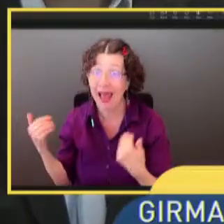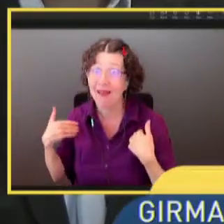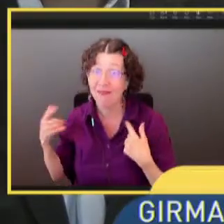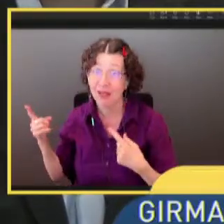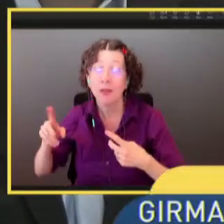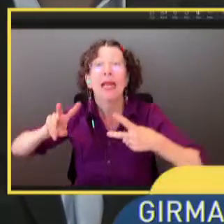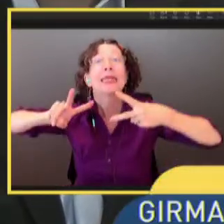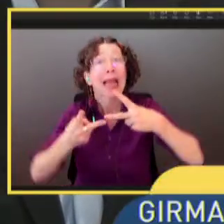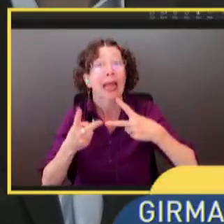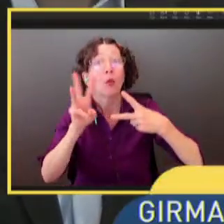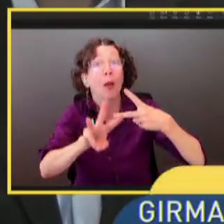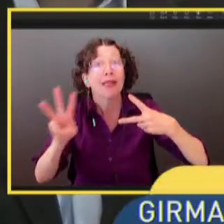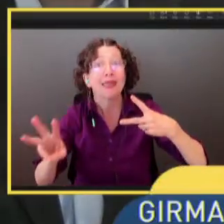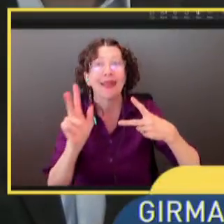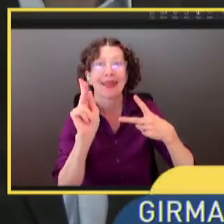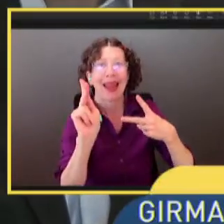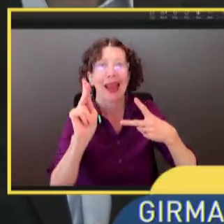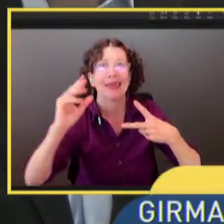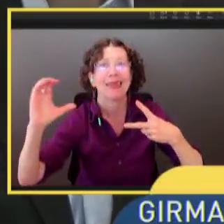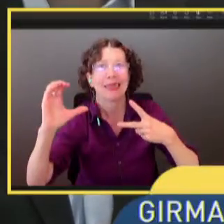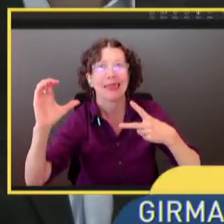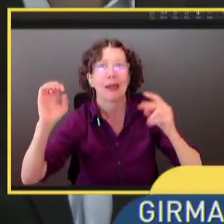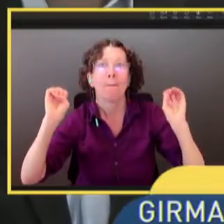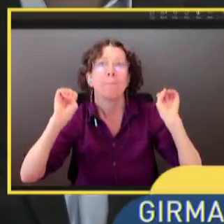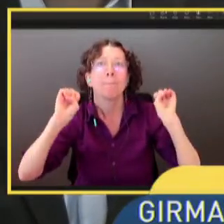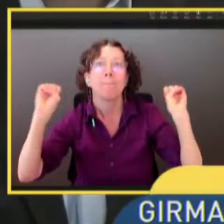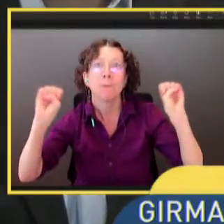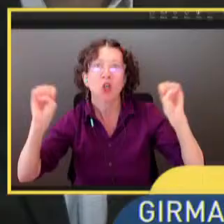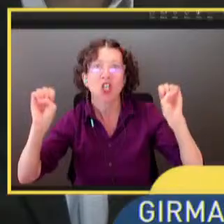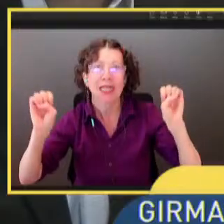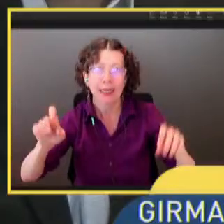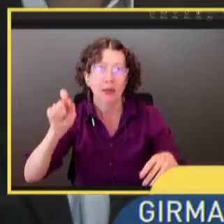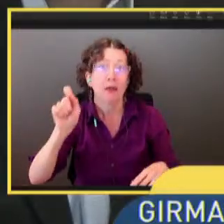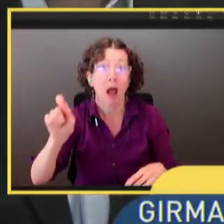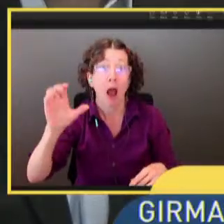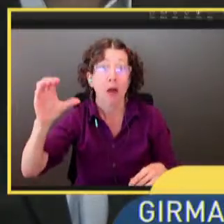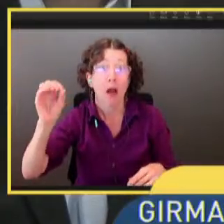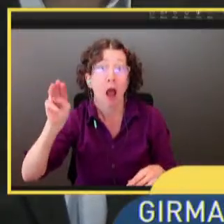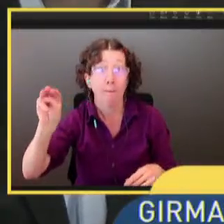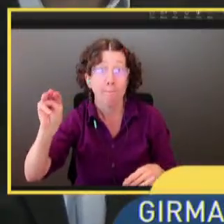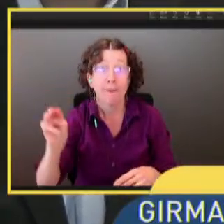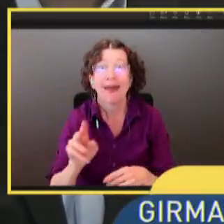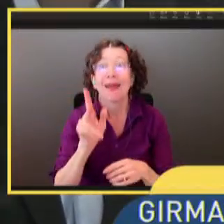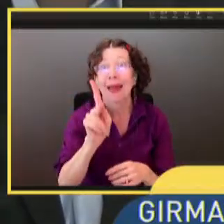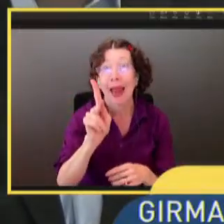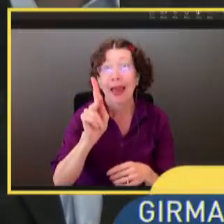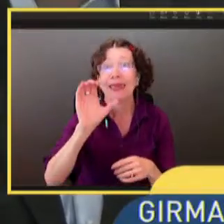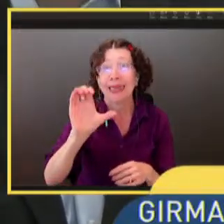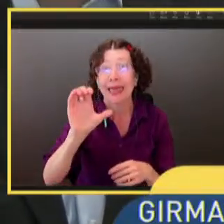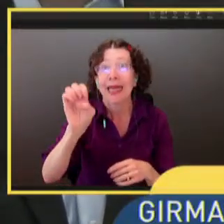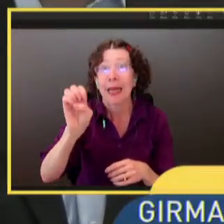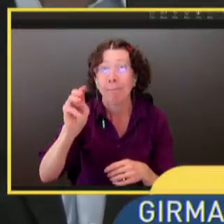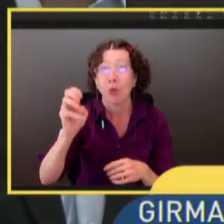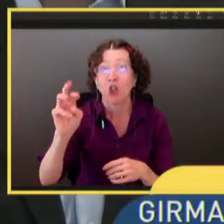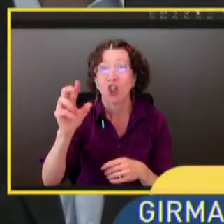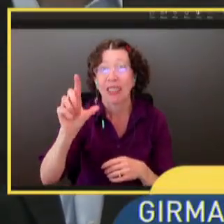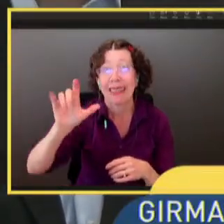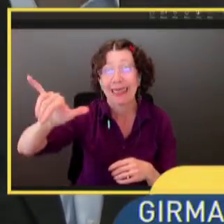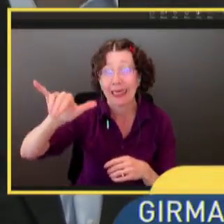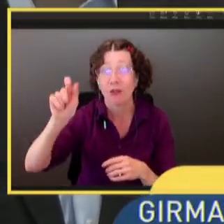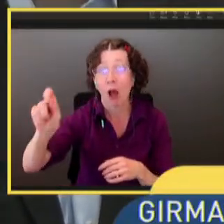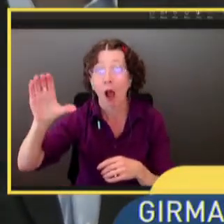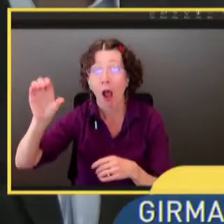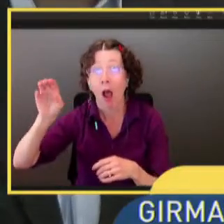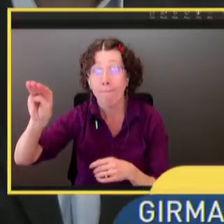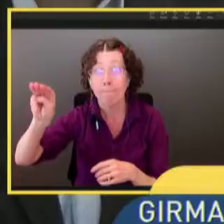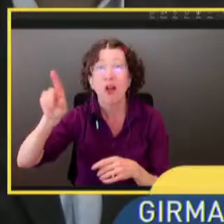is focused on the recovery from the storms. We've also got partners who can help you if you have suffered damage and need help. The second website is